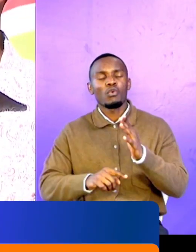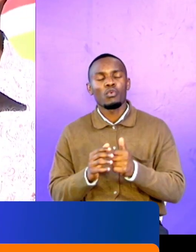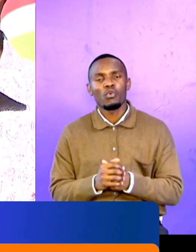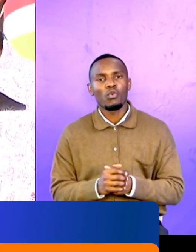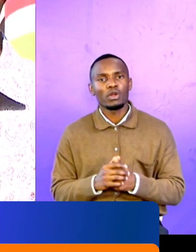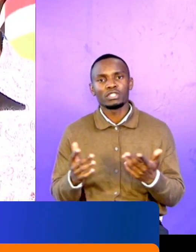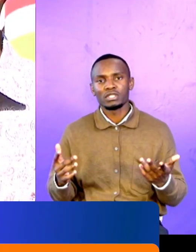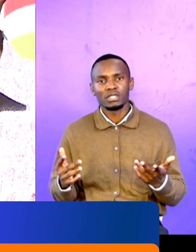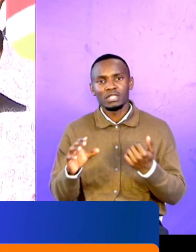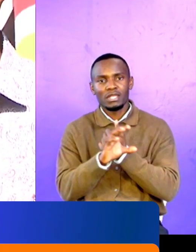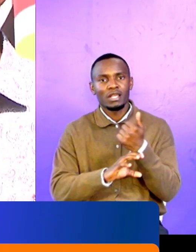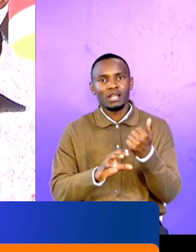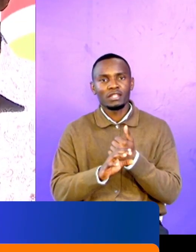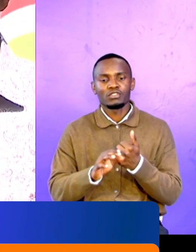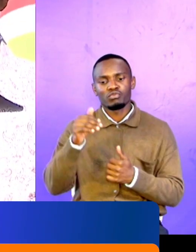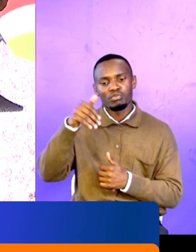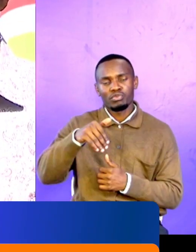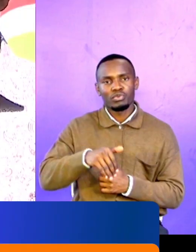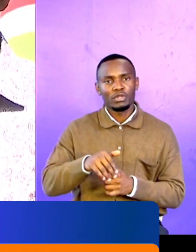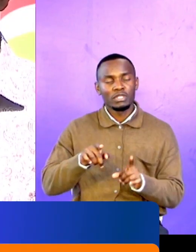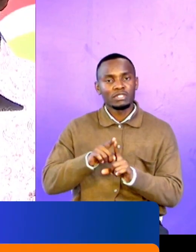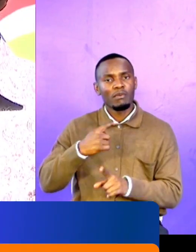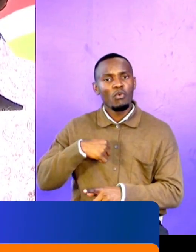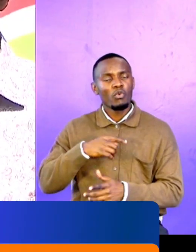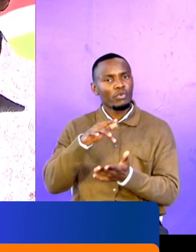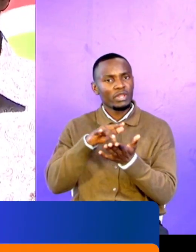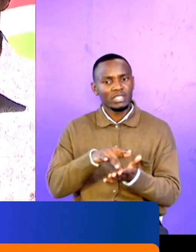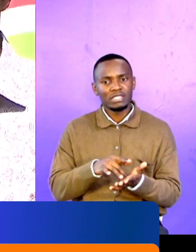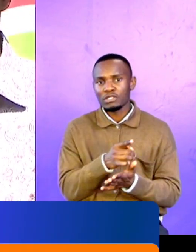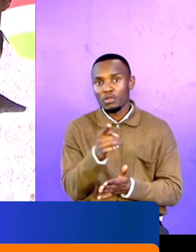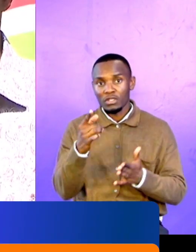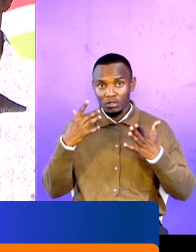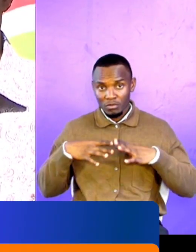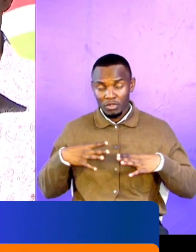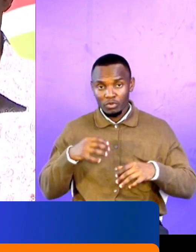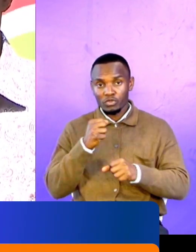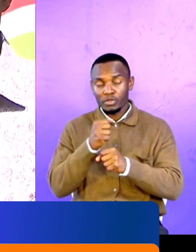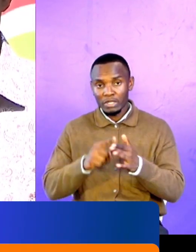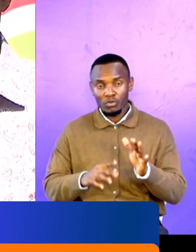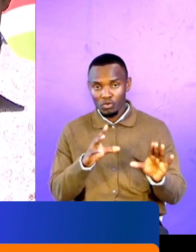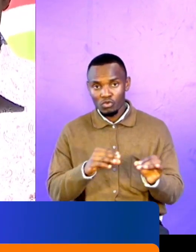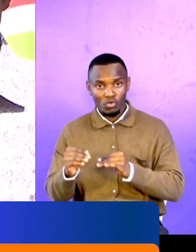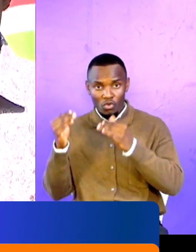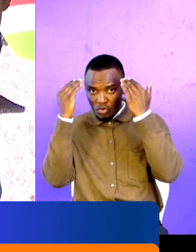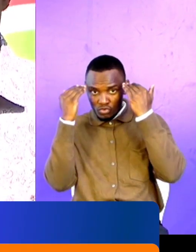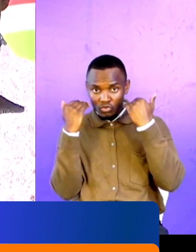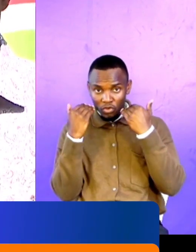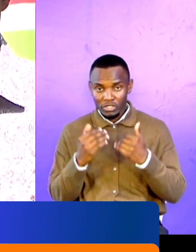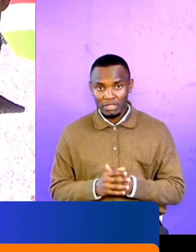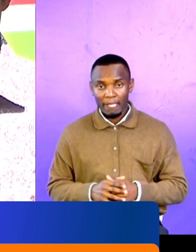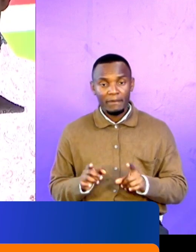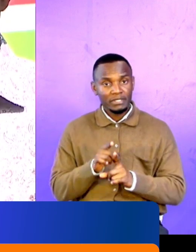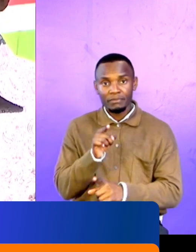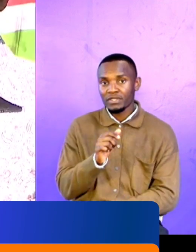perpetrators being tried for crimes against humanity. This rot is not just limited to the healthcare